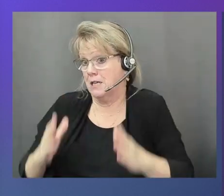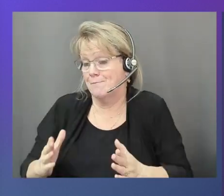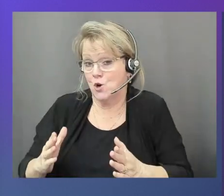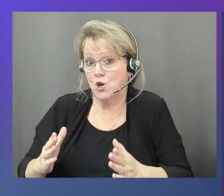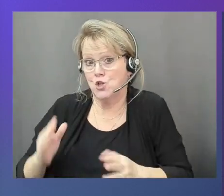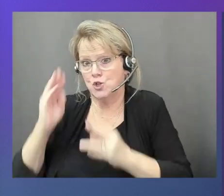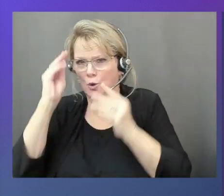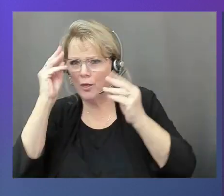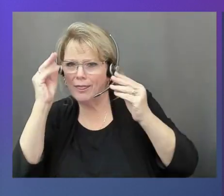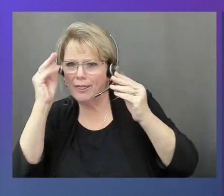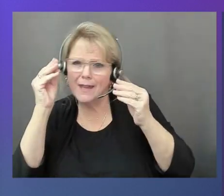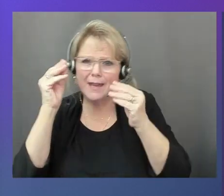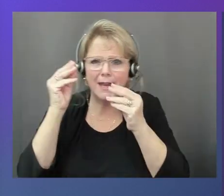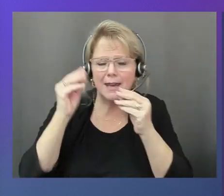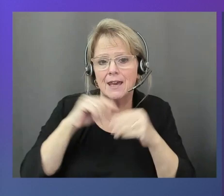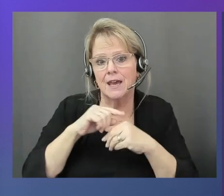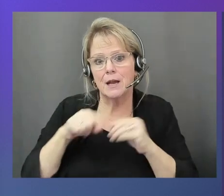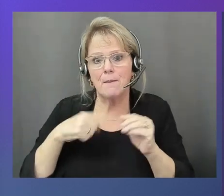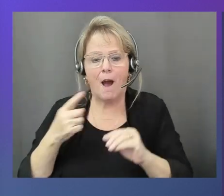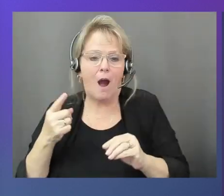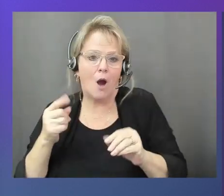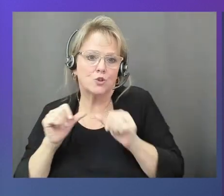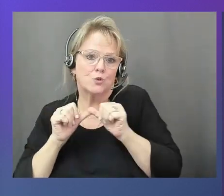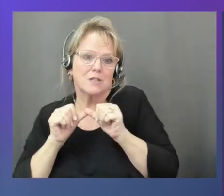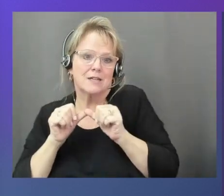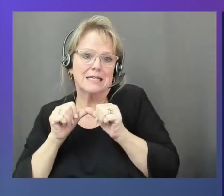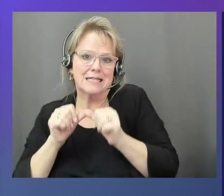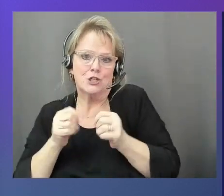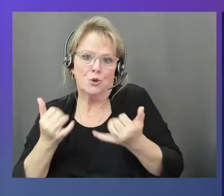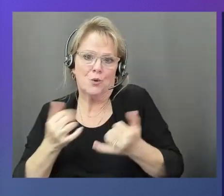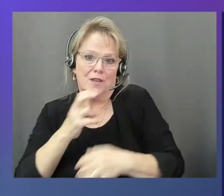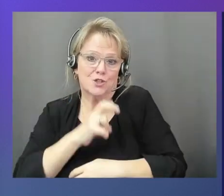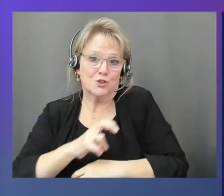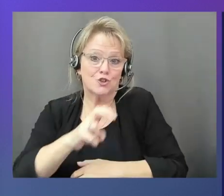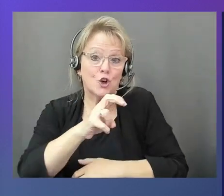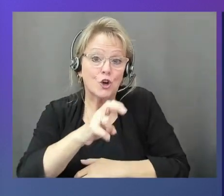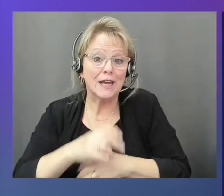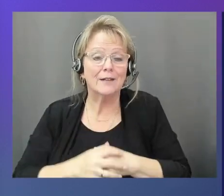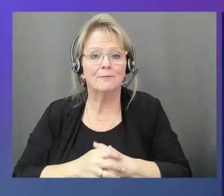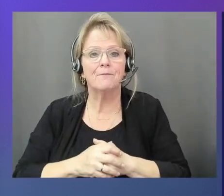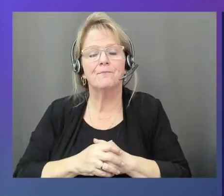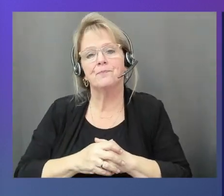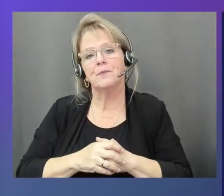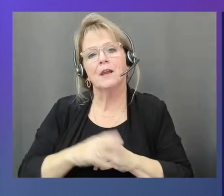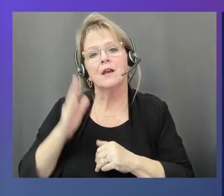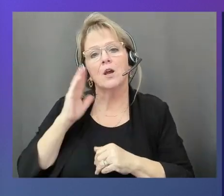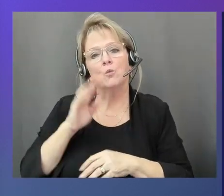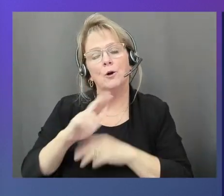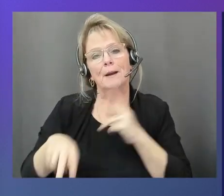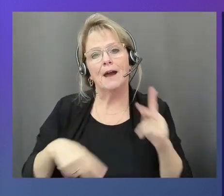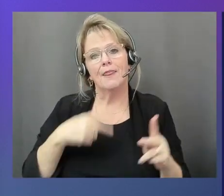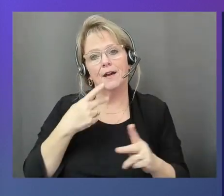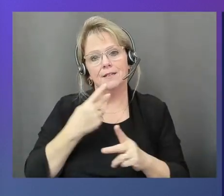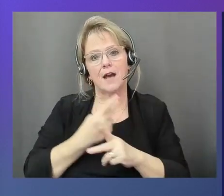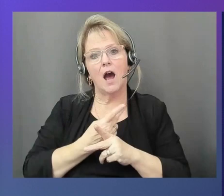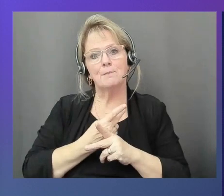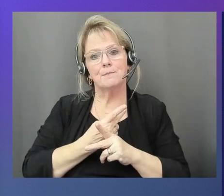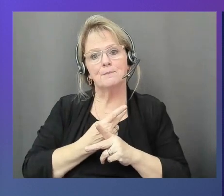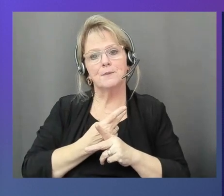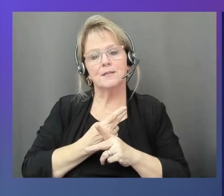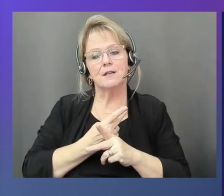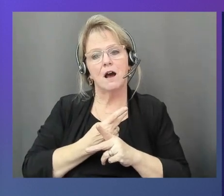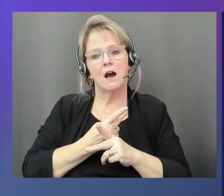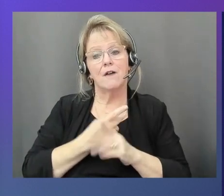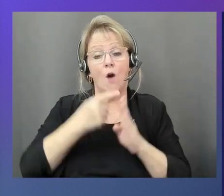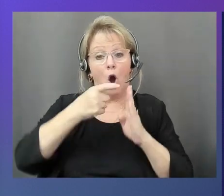think and noodle on as they continue to go down this journey? So it's going to come down to the types of automation